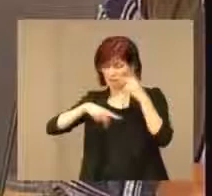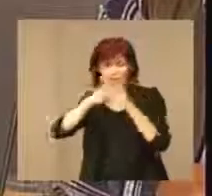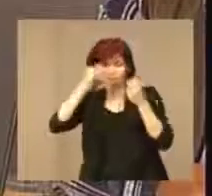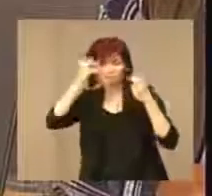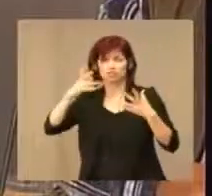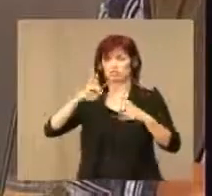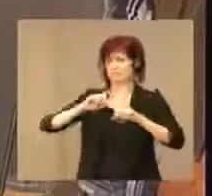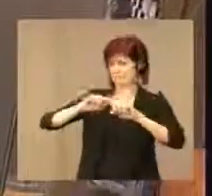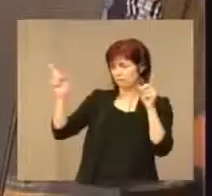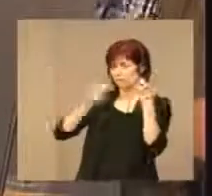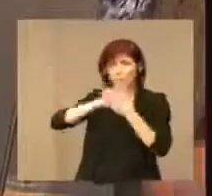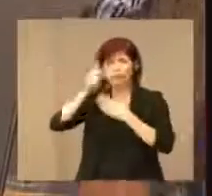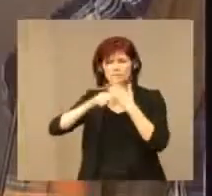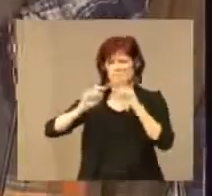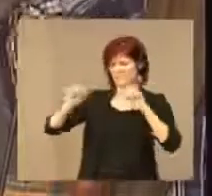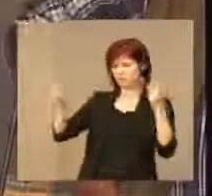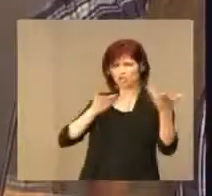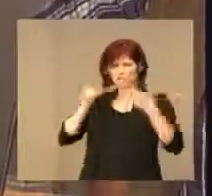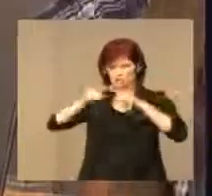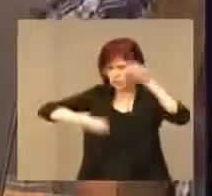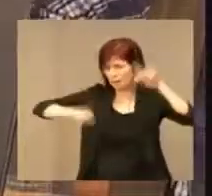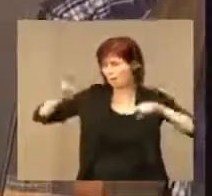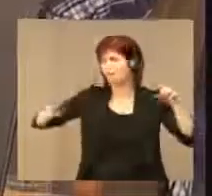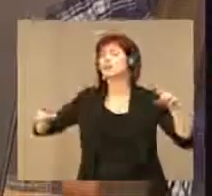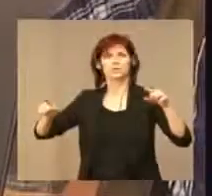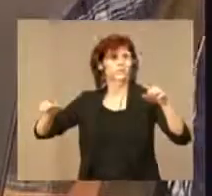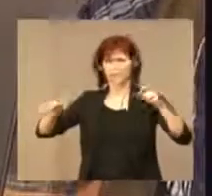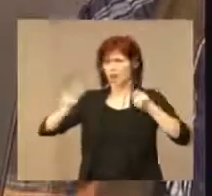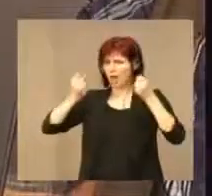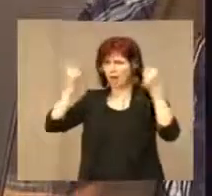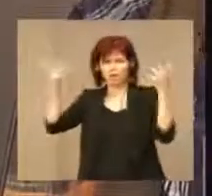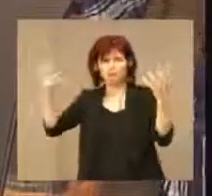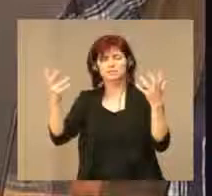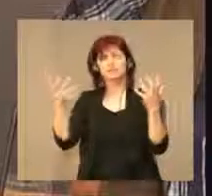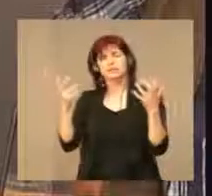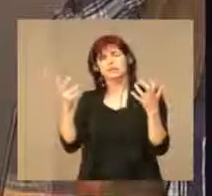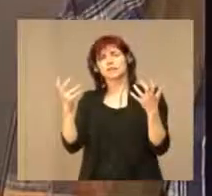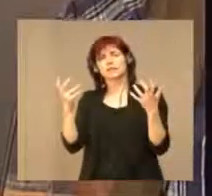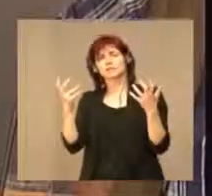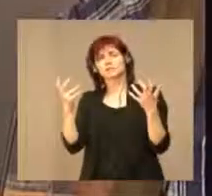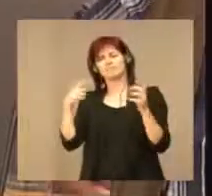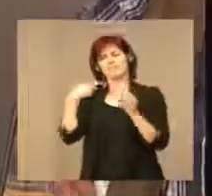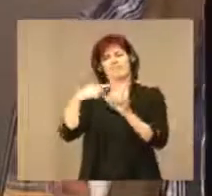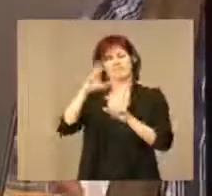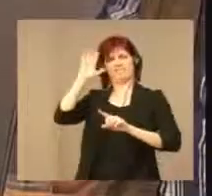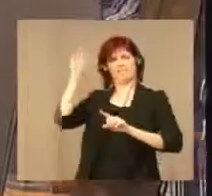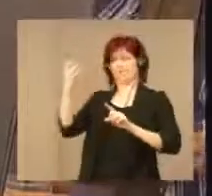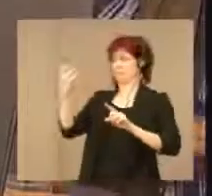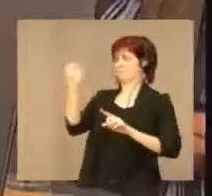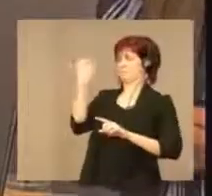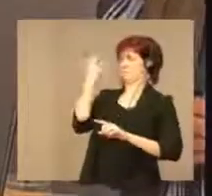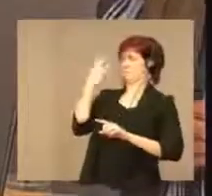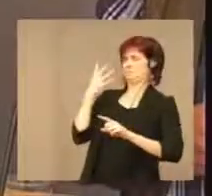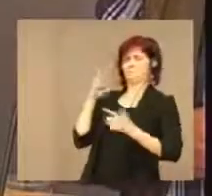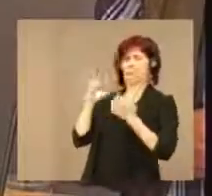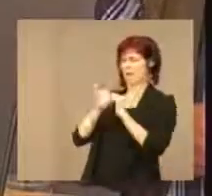programs and kinds of services out there. And there's a lot of noise in terms of how do you filter, how